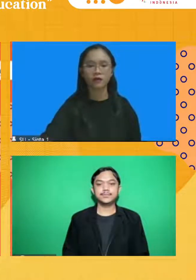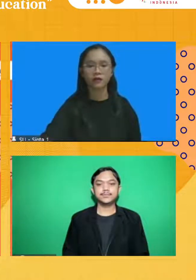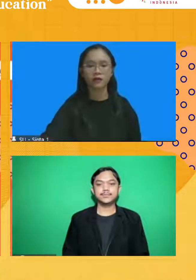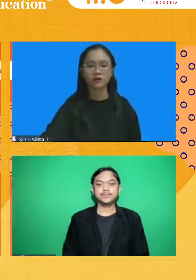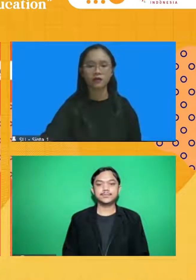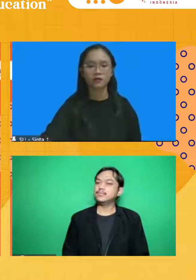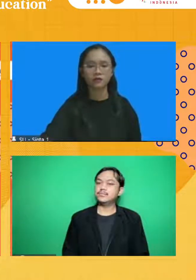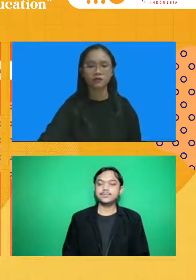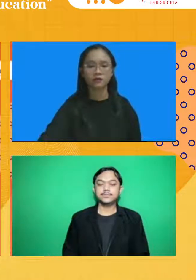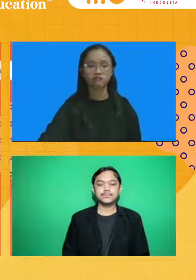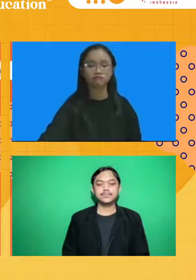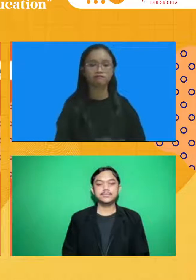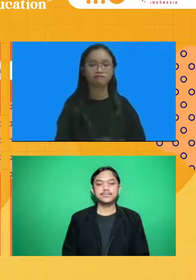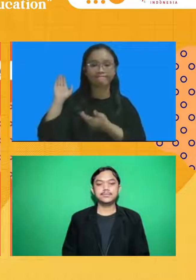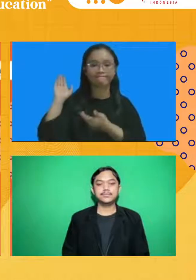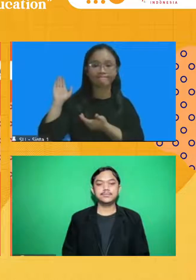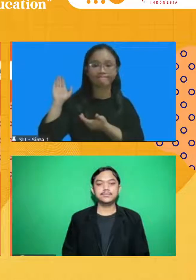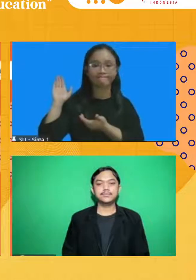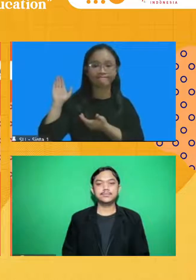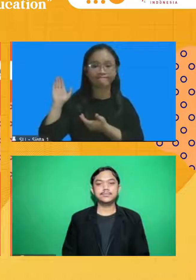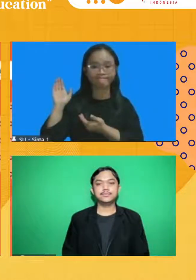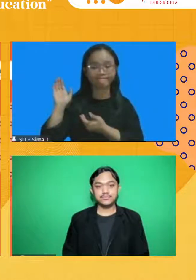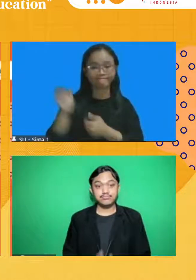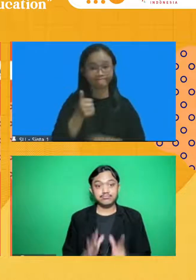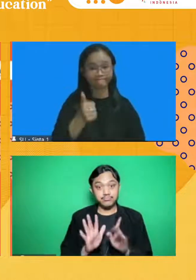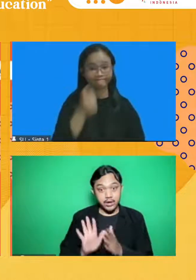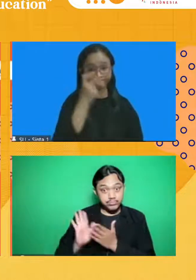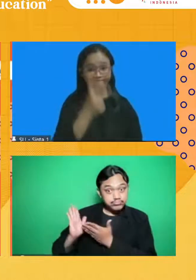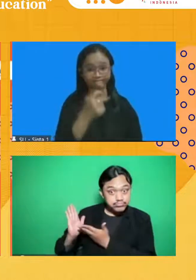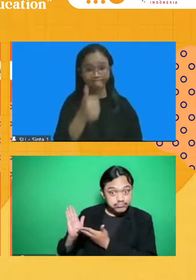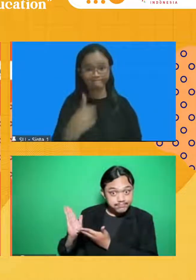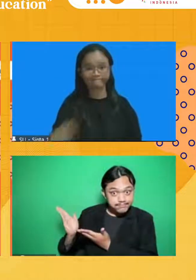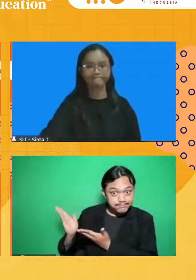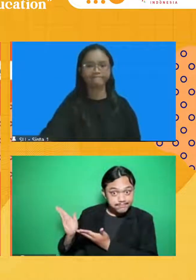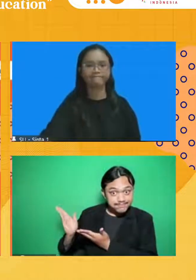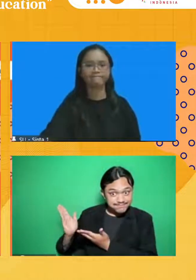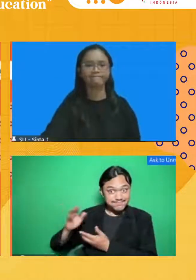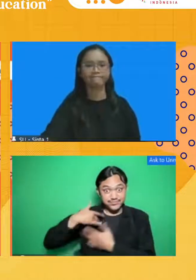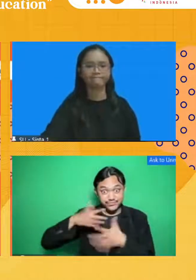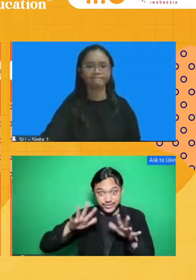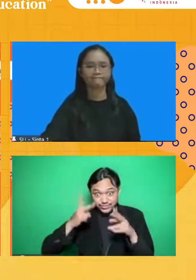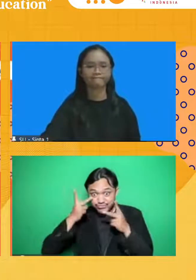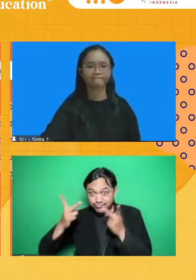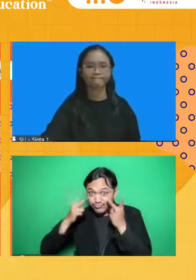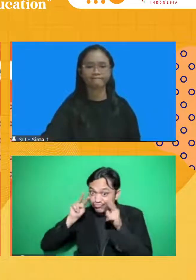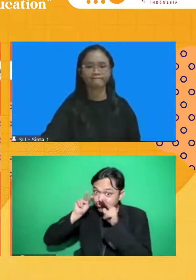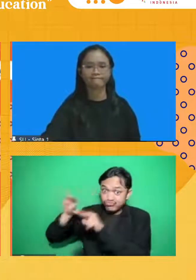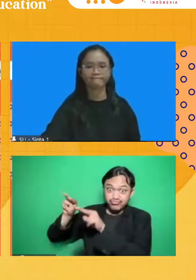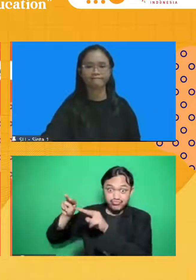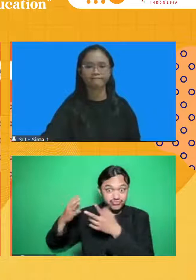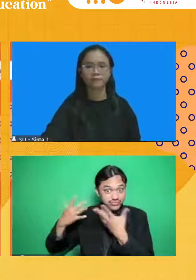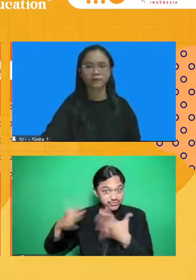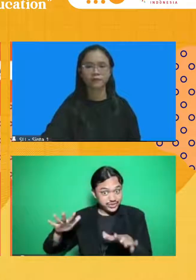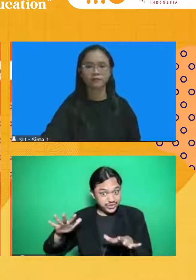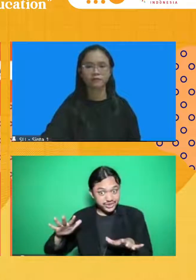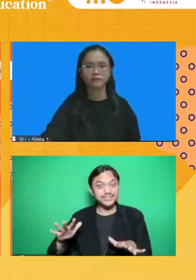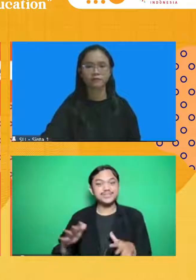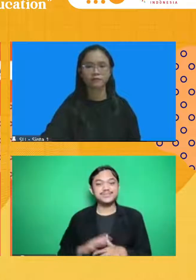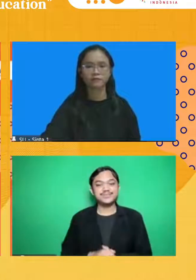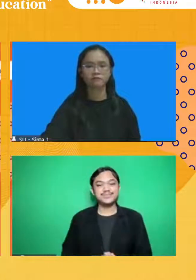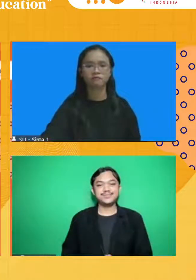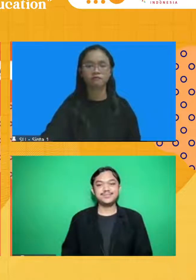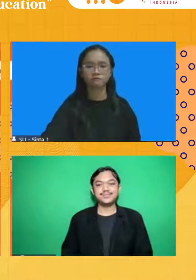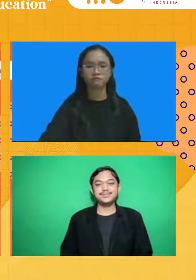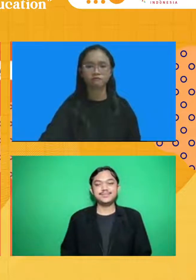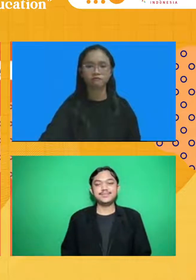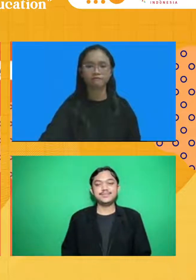monitor? Yes, we can. Okay. So before we are going to